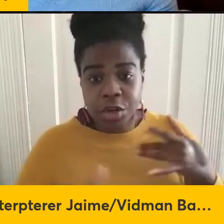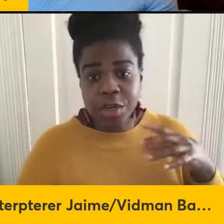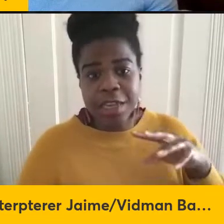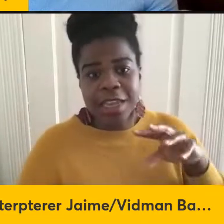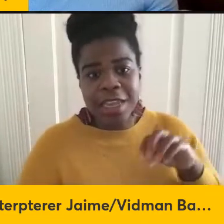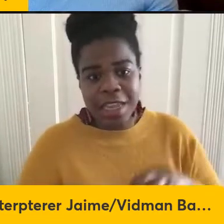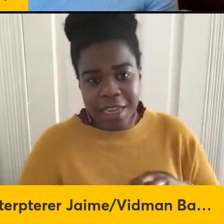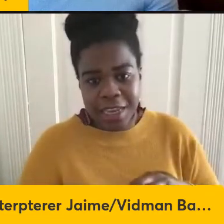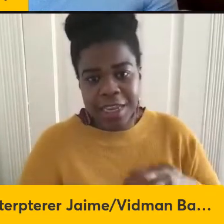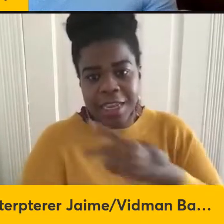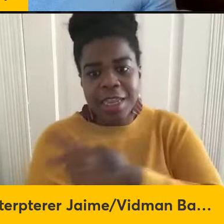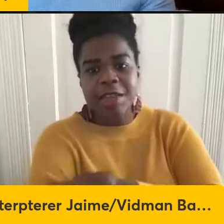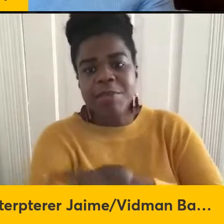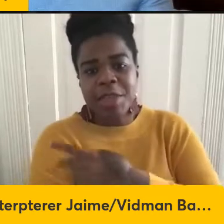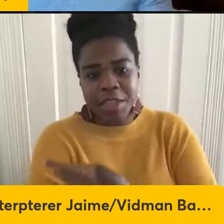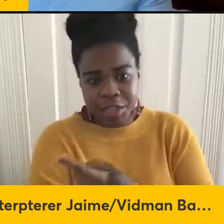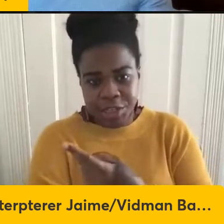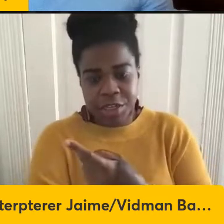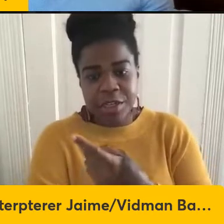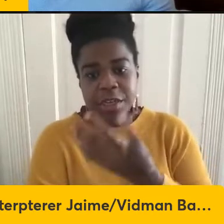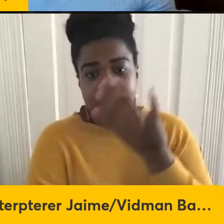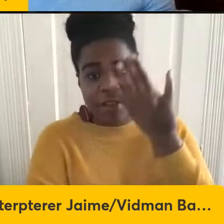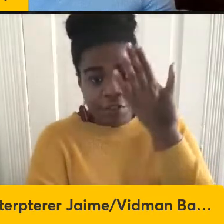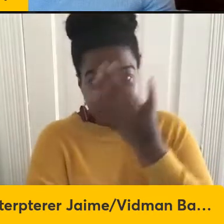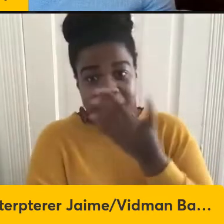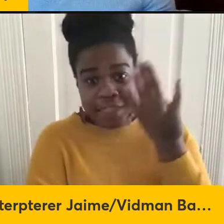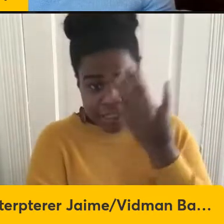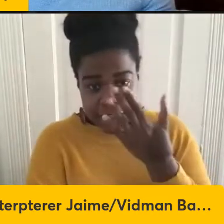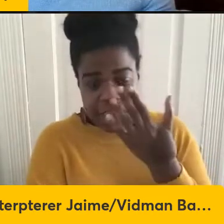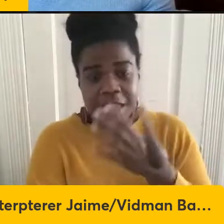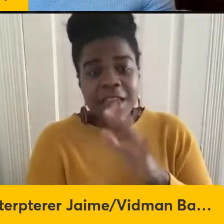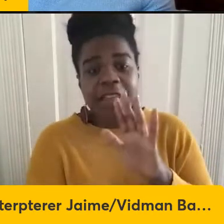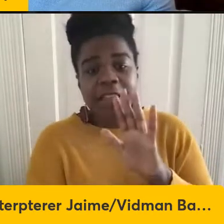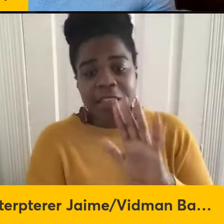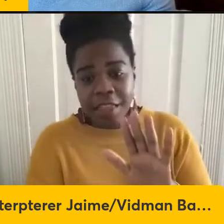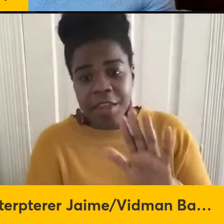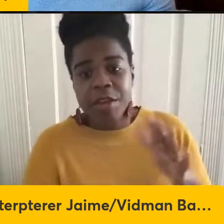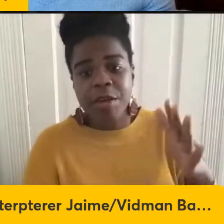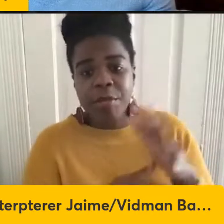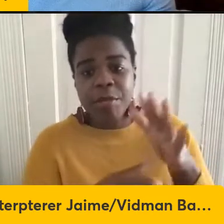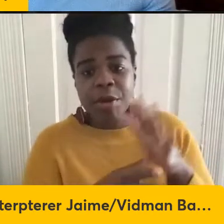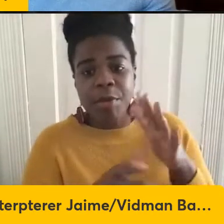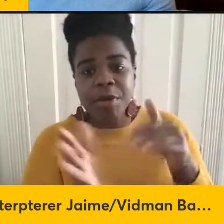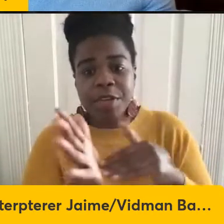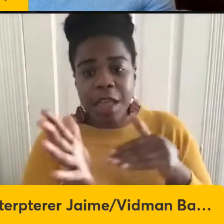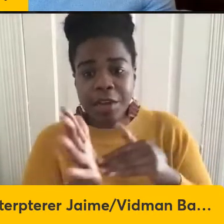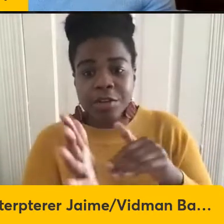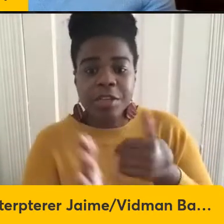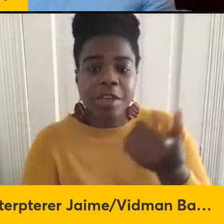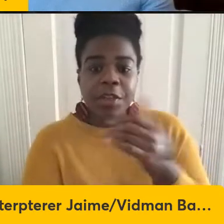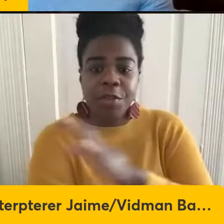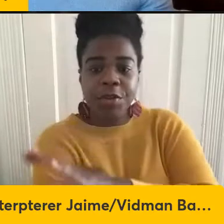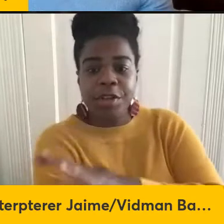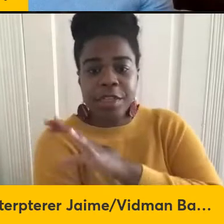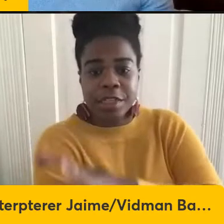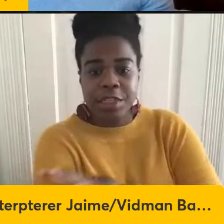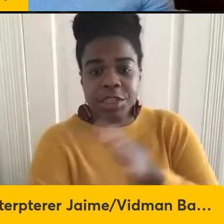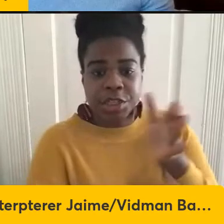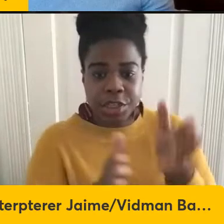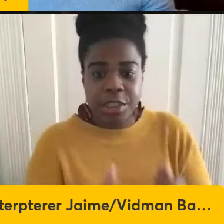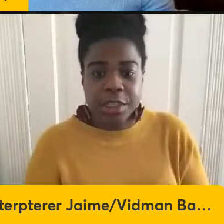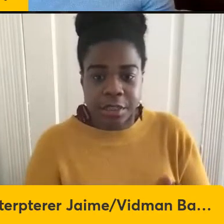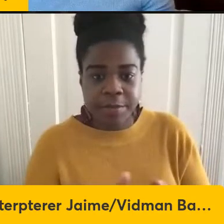least the patient-facing roles, so your GPs and other clinicians. But